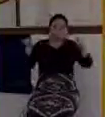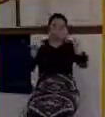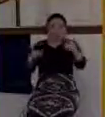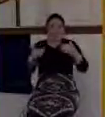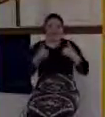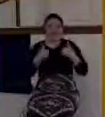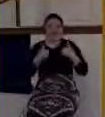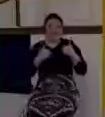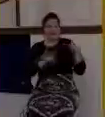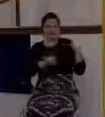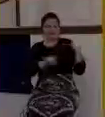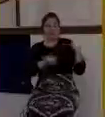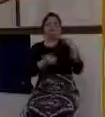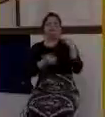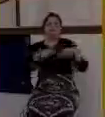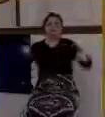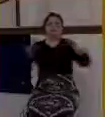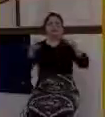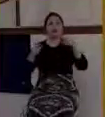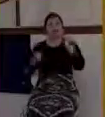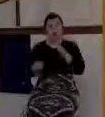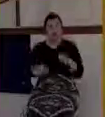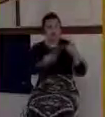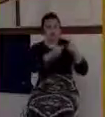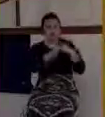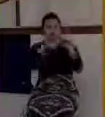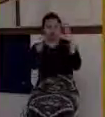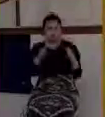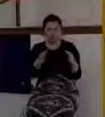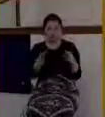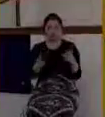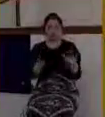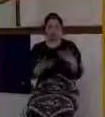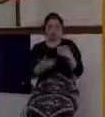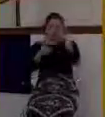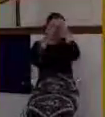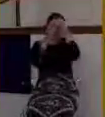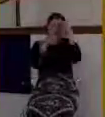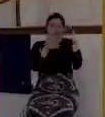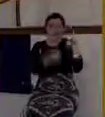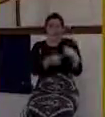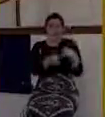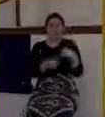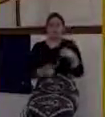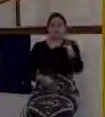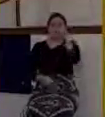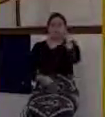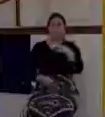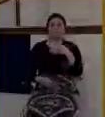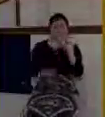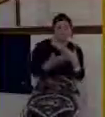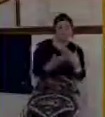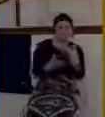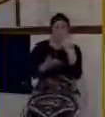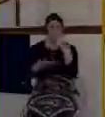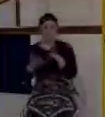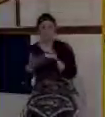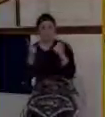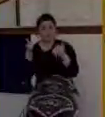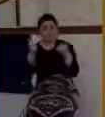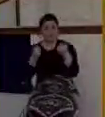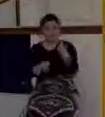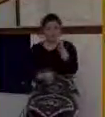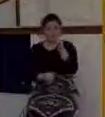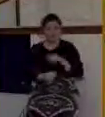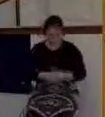a theologian because you have a theology. The question is, are you a good theologian or are you a bad theologian?